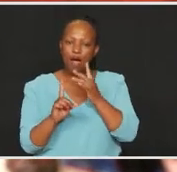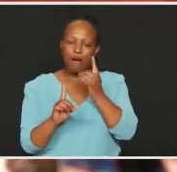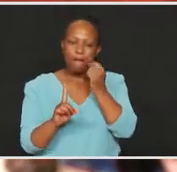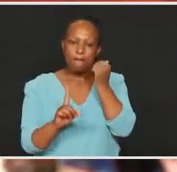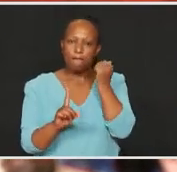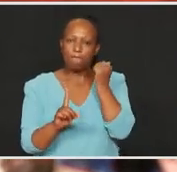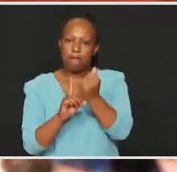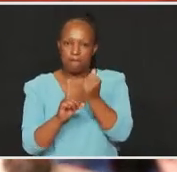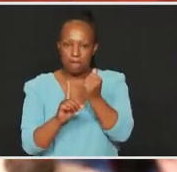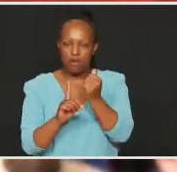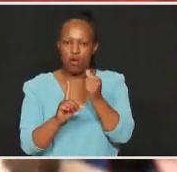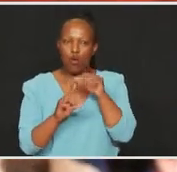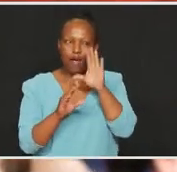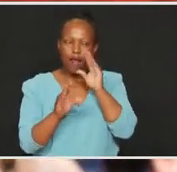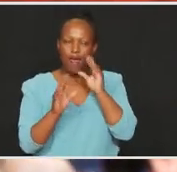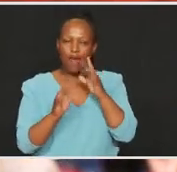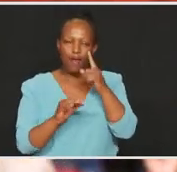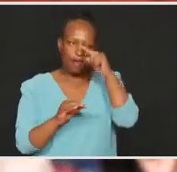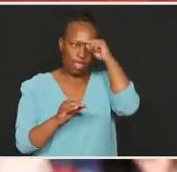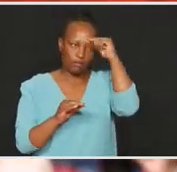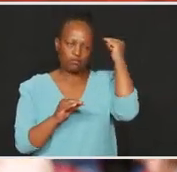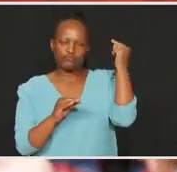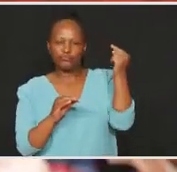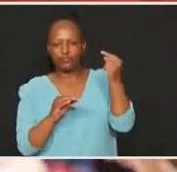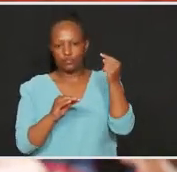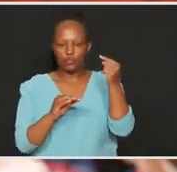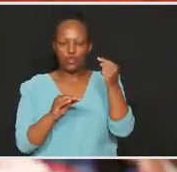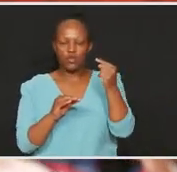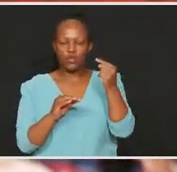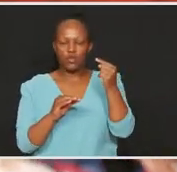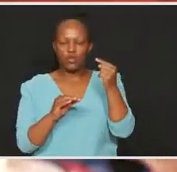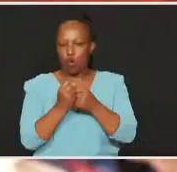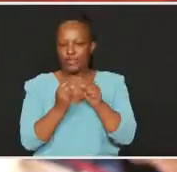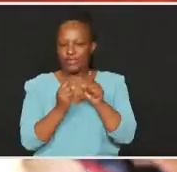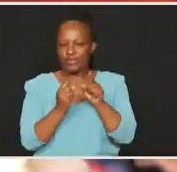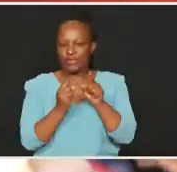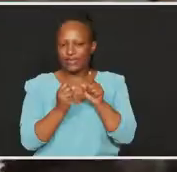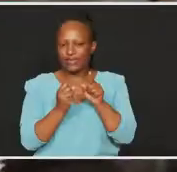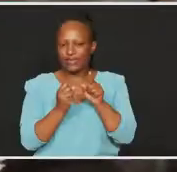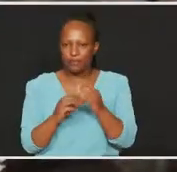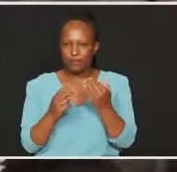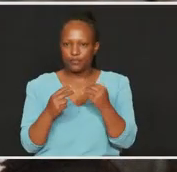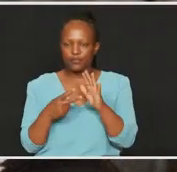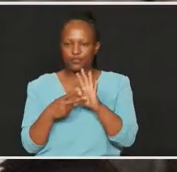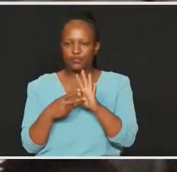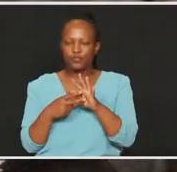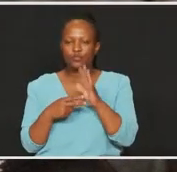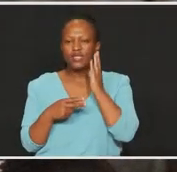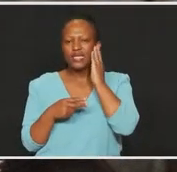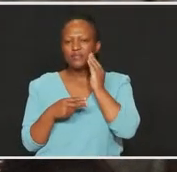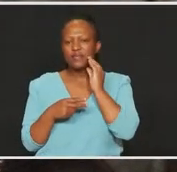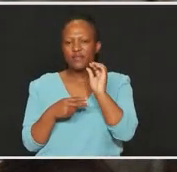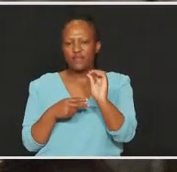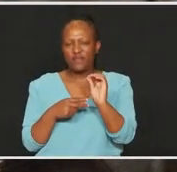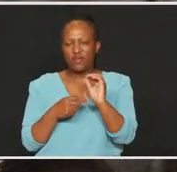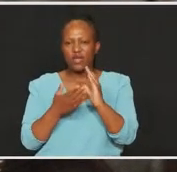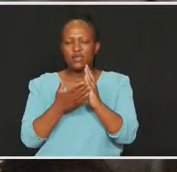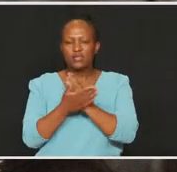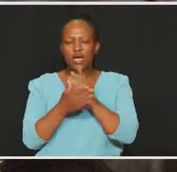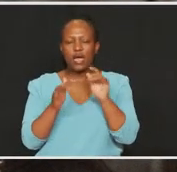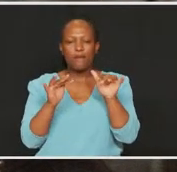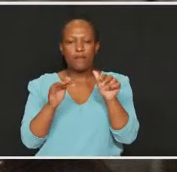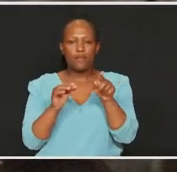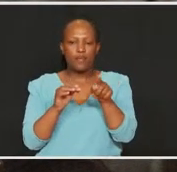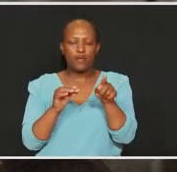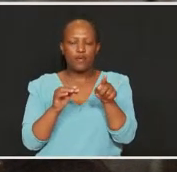out that Elena was drunk so hence she is against it also she says in Waterworks they are experiencing some of people